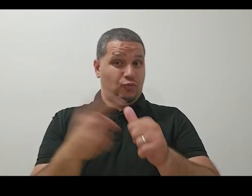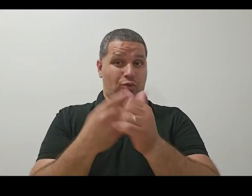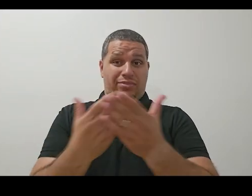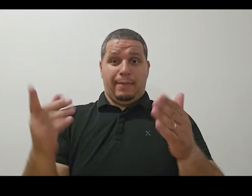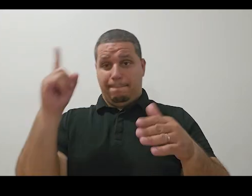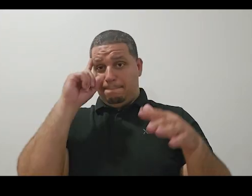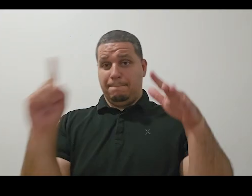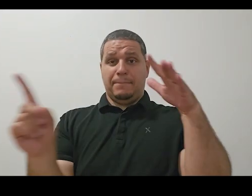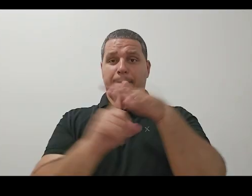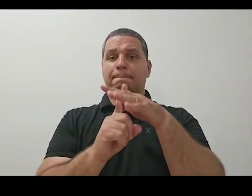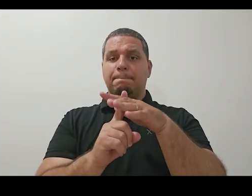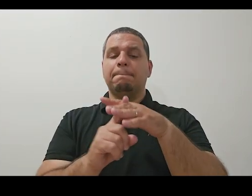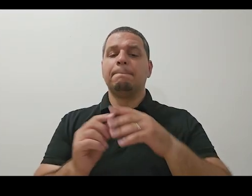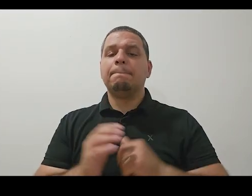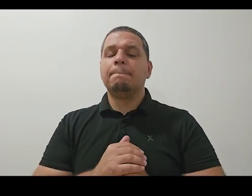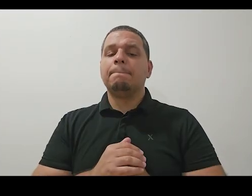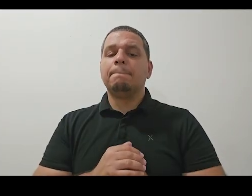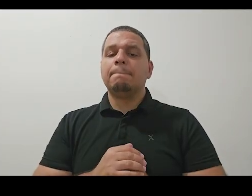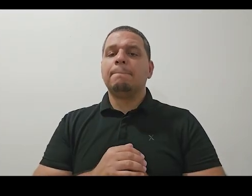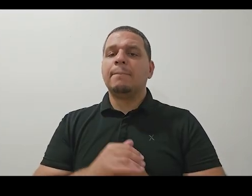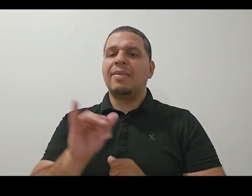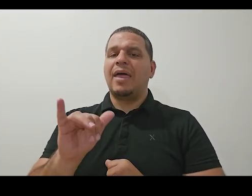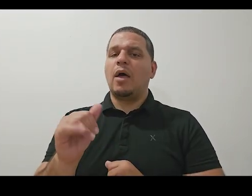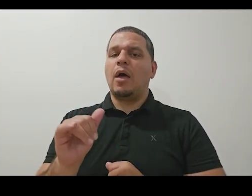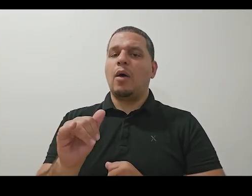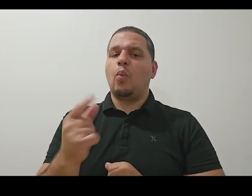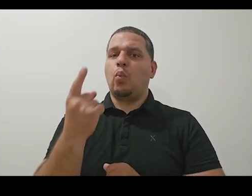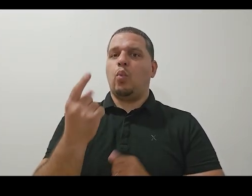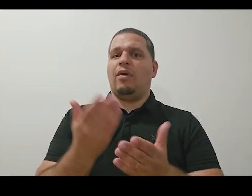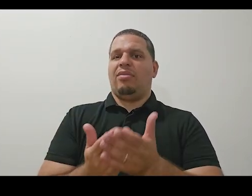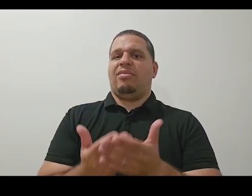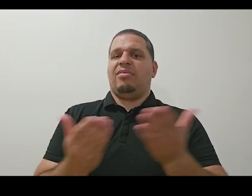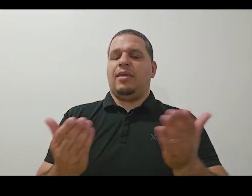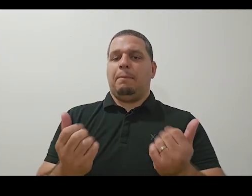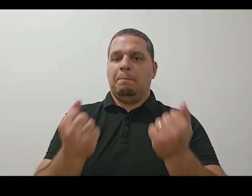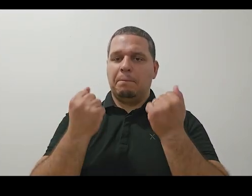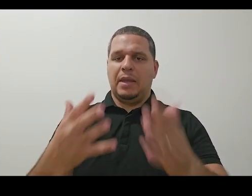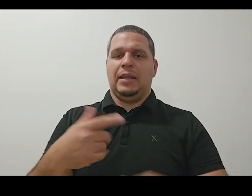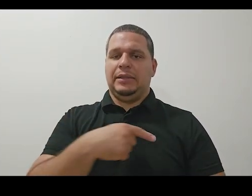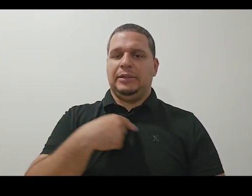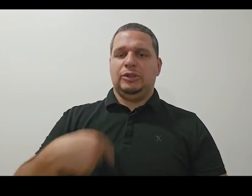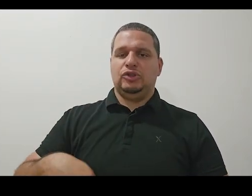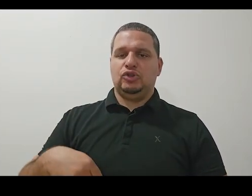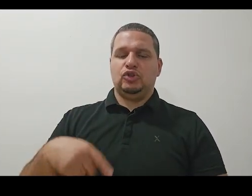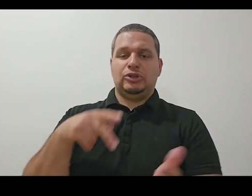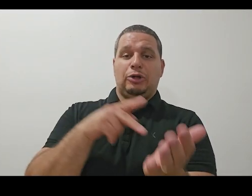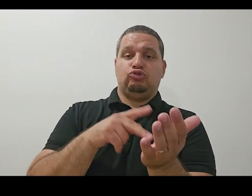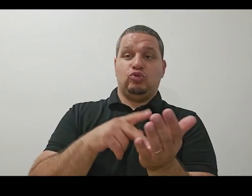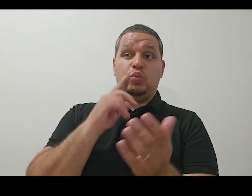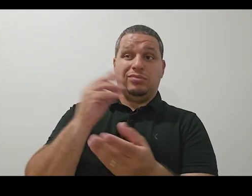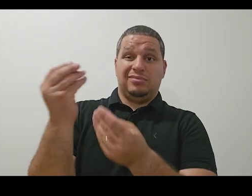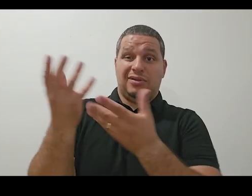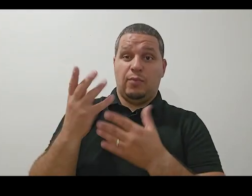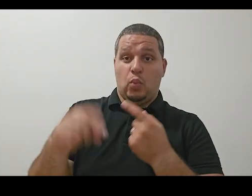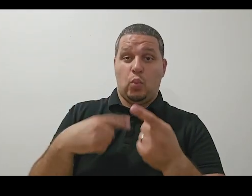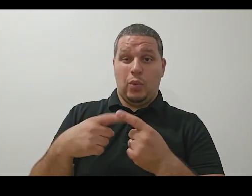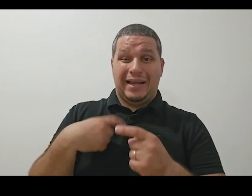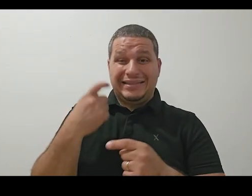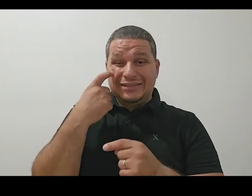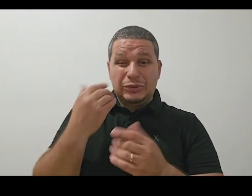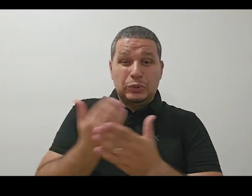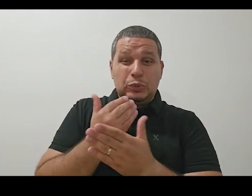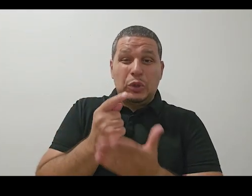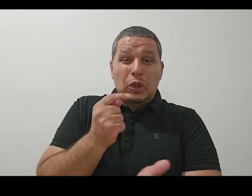is just the one thing a lot of Chinese psychiatrists who told me when I was a new therapist, which